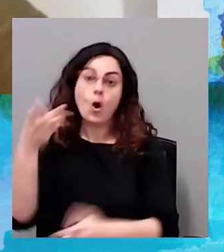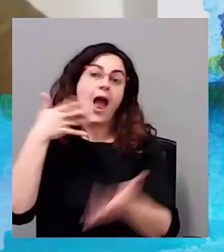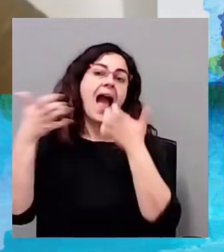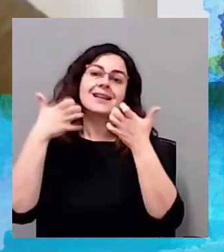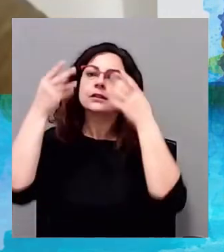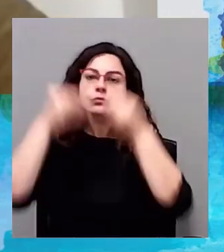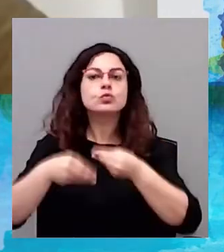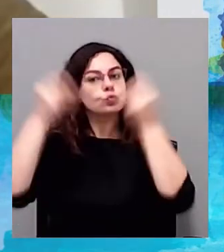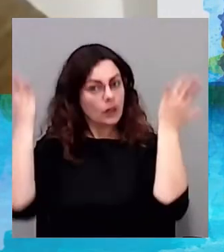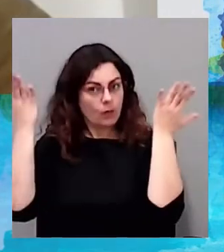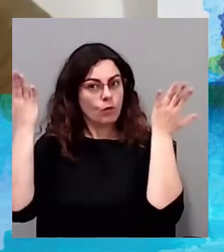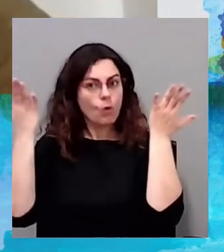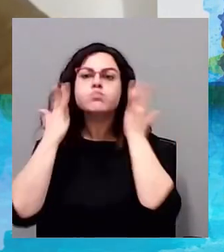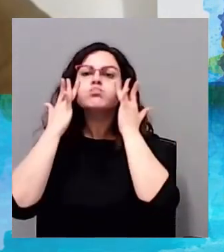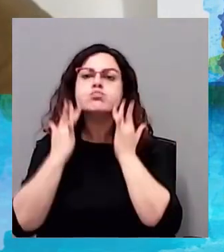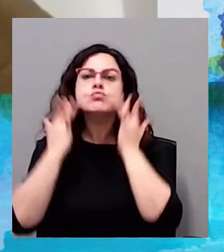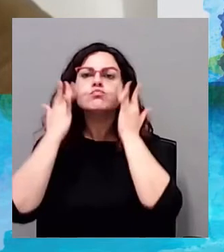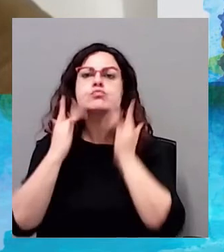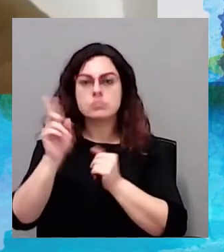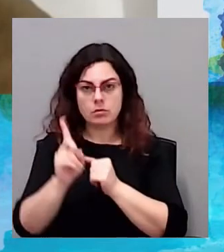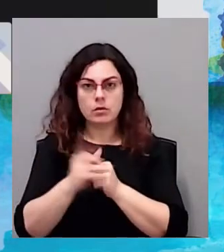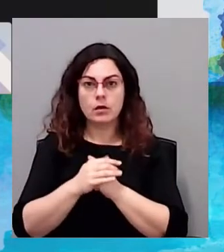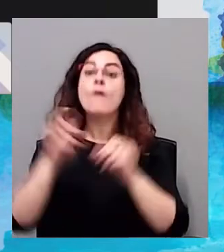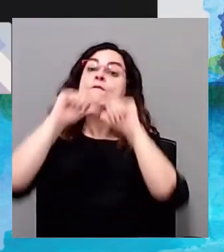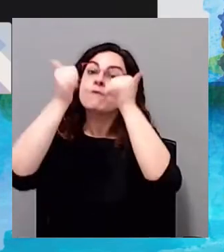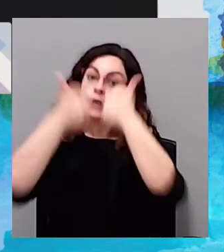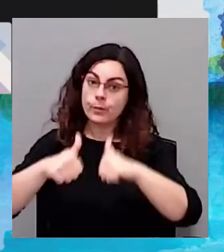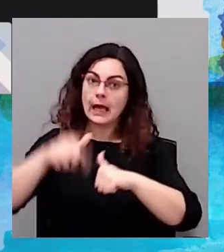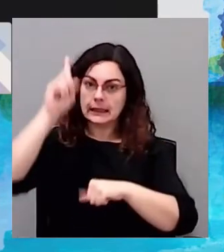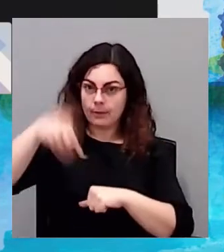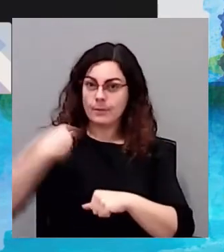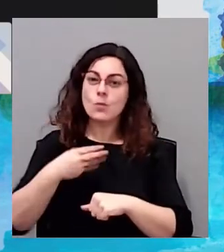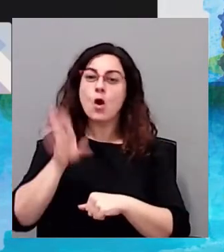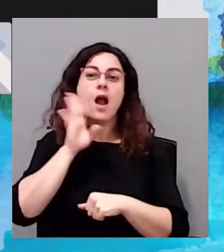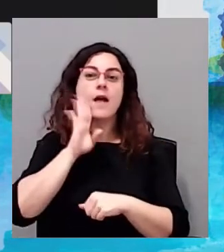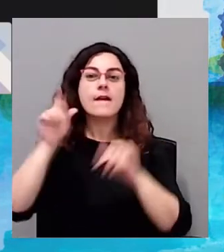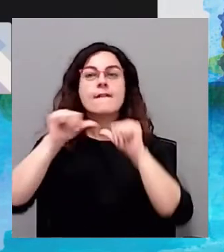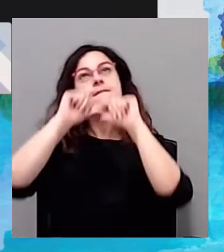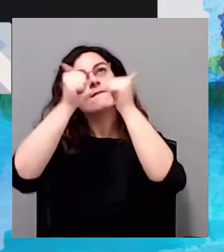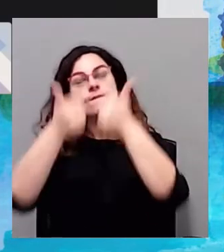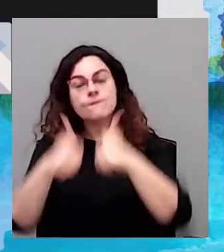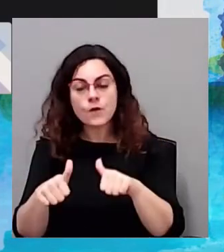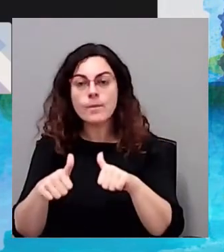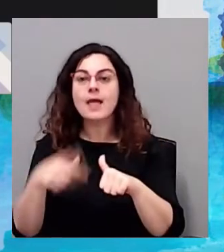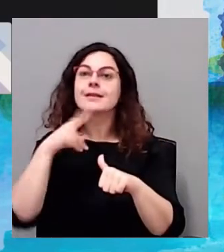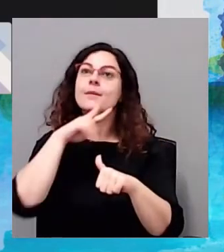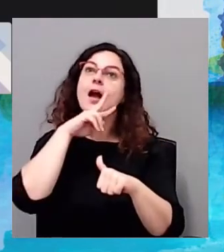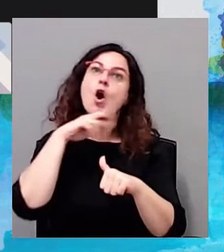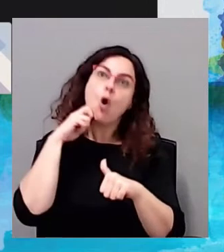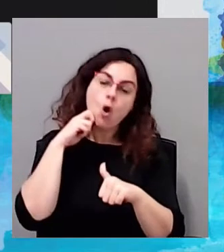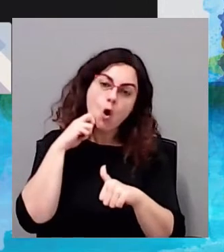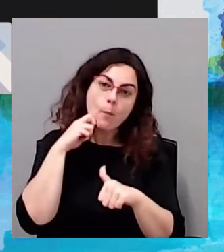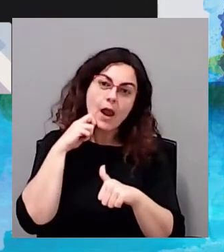art is very subjective, and sometimes we have to include that in our description as well. Now, the form. We don't want to